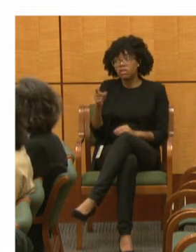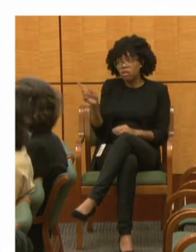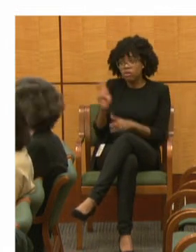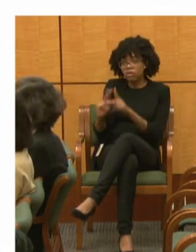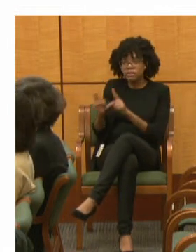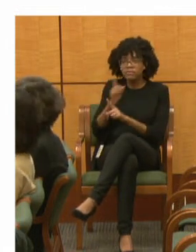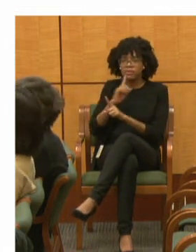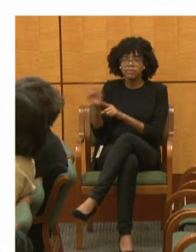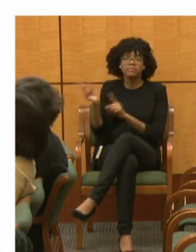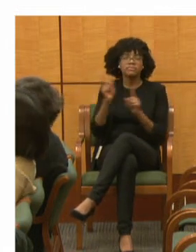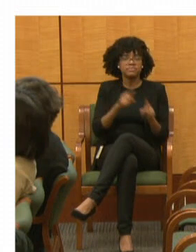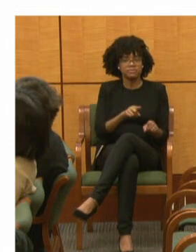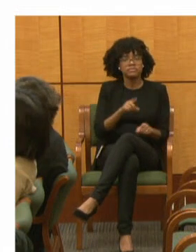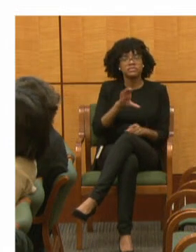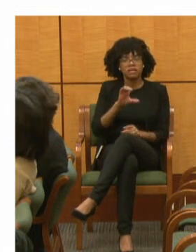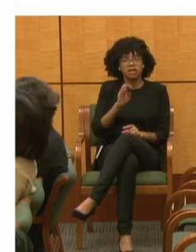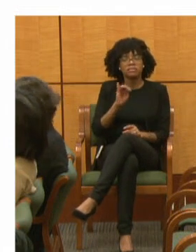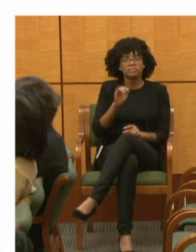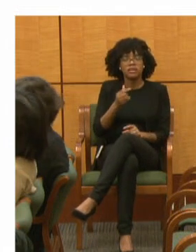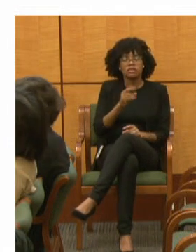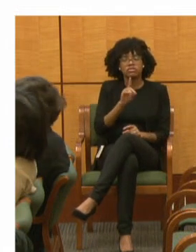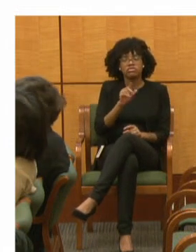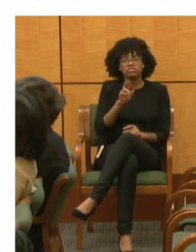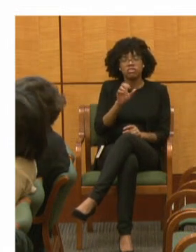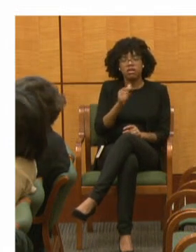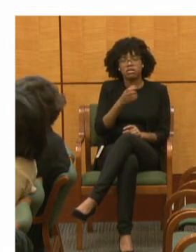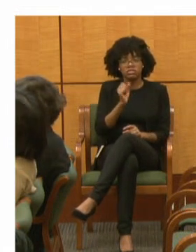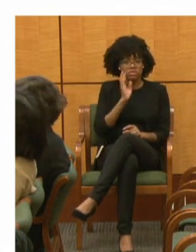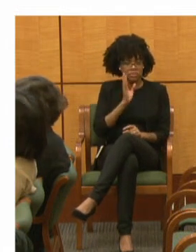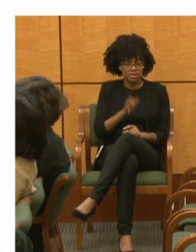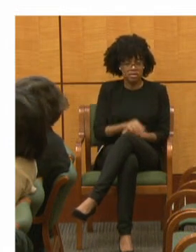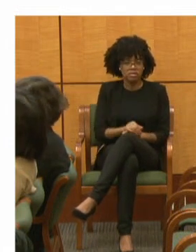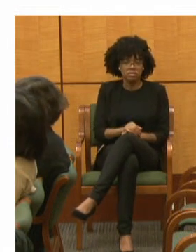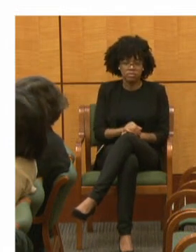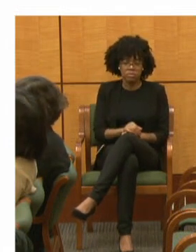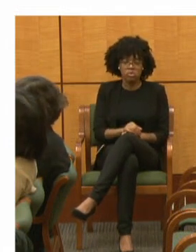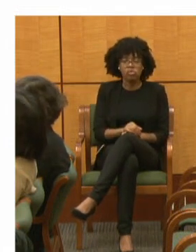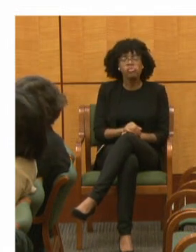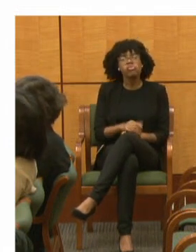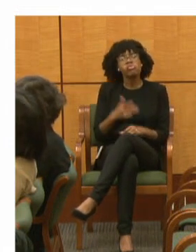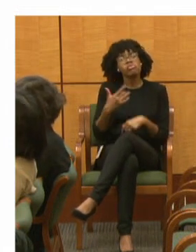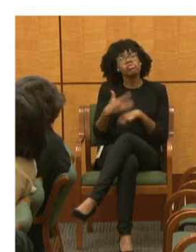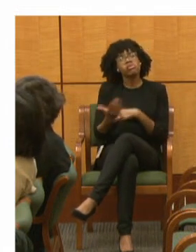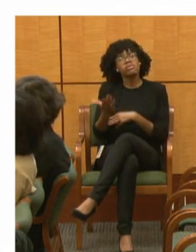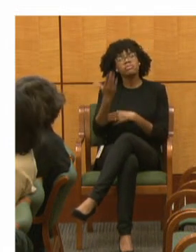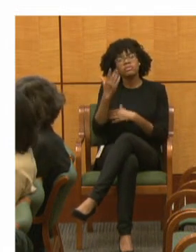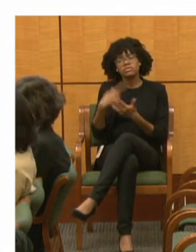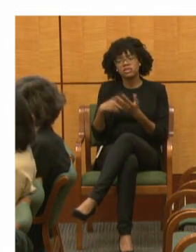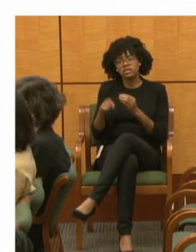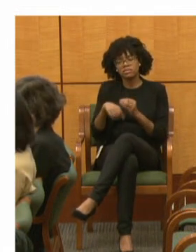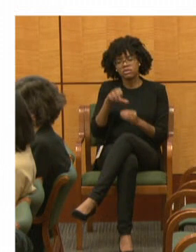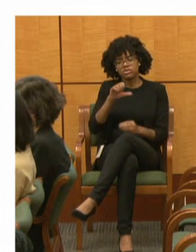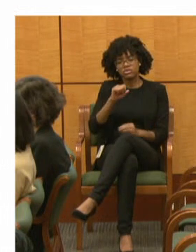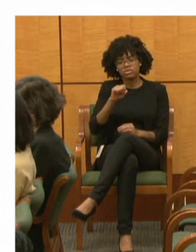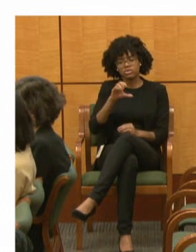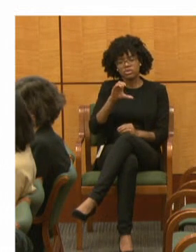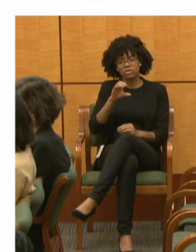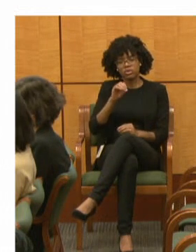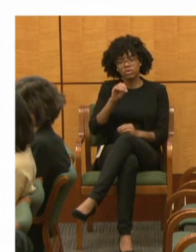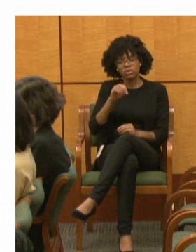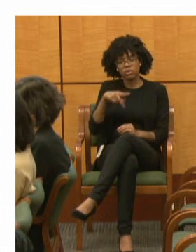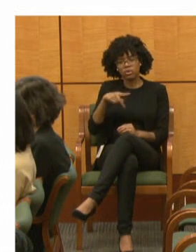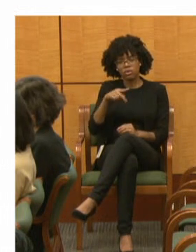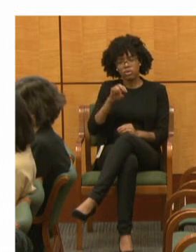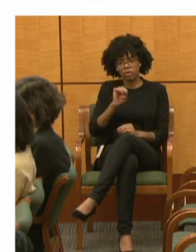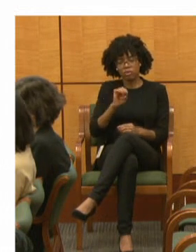talking about. And we heard earlier this morning the mention of the scope, the number of patients, the percentages, and that it's not necessarily a